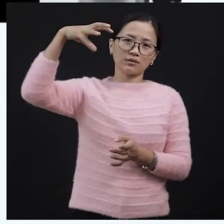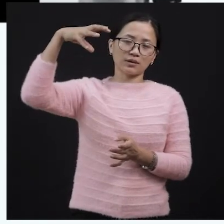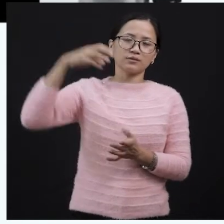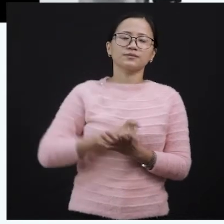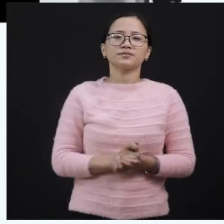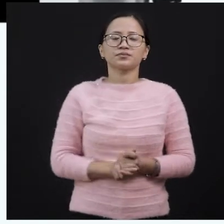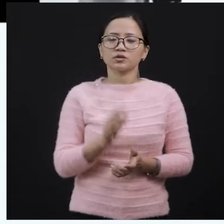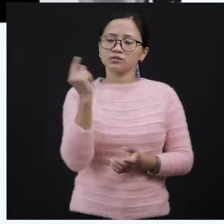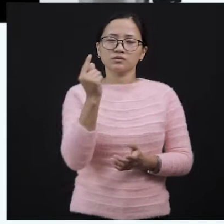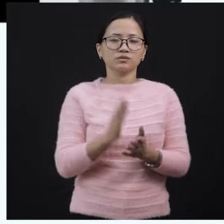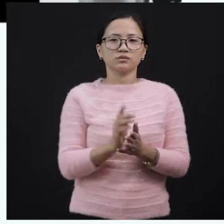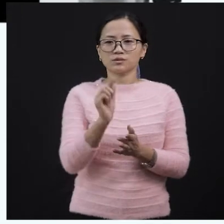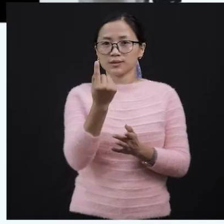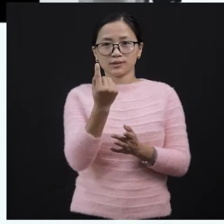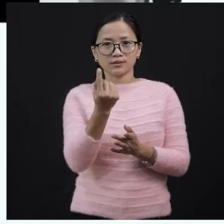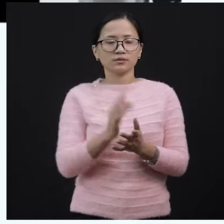torchlight, we use candles